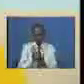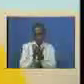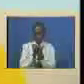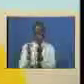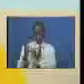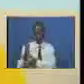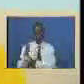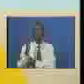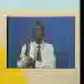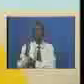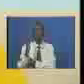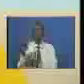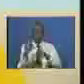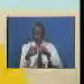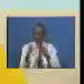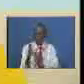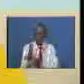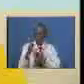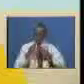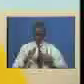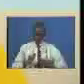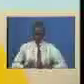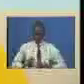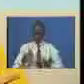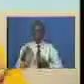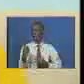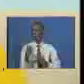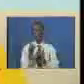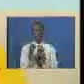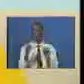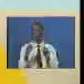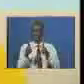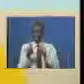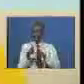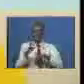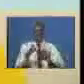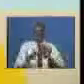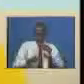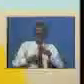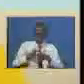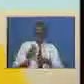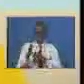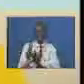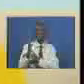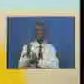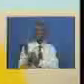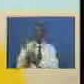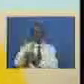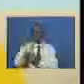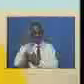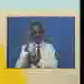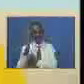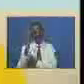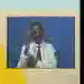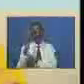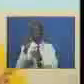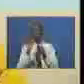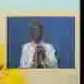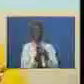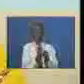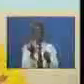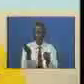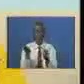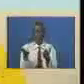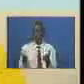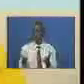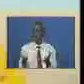the physical security physical security also emotional security mental security there's so many things you see a child in a